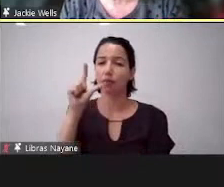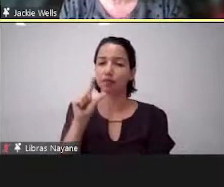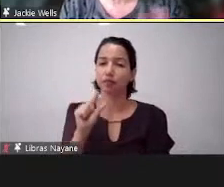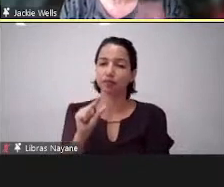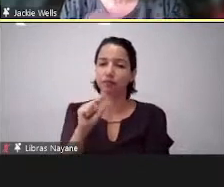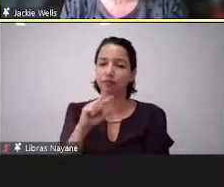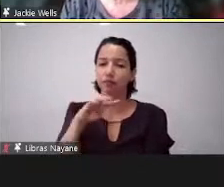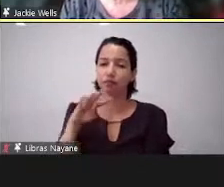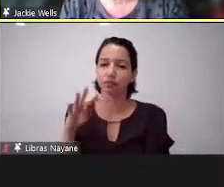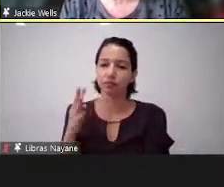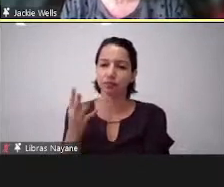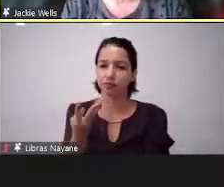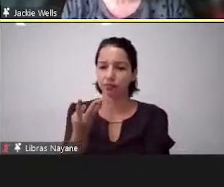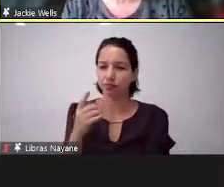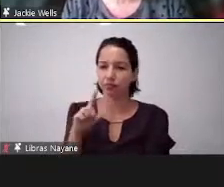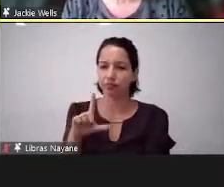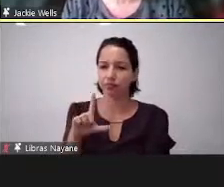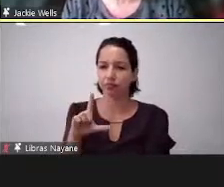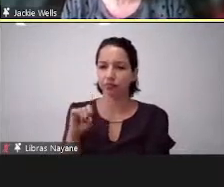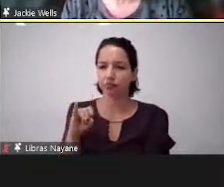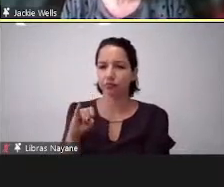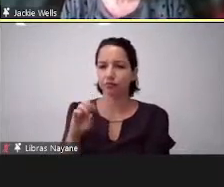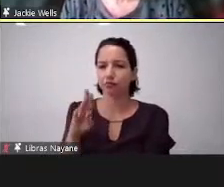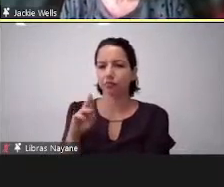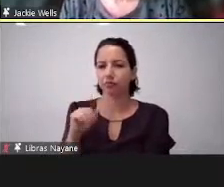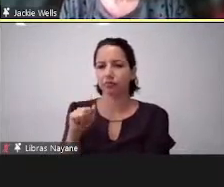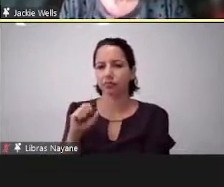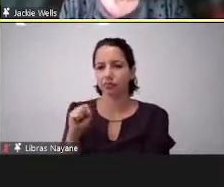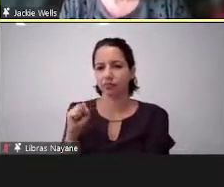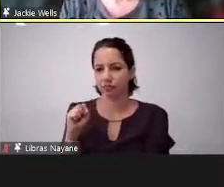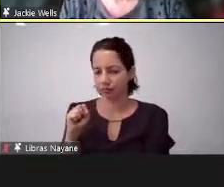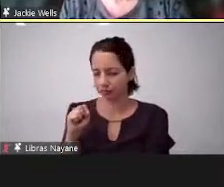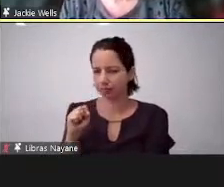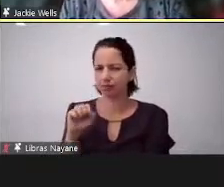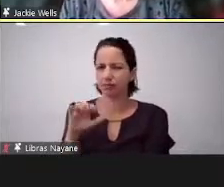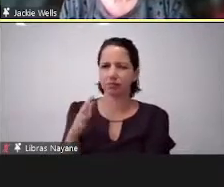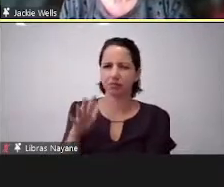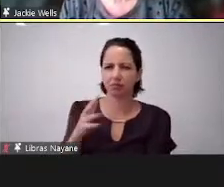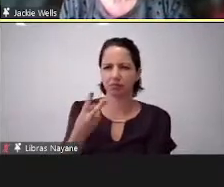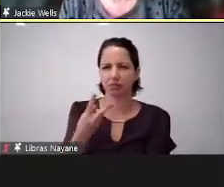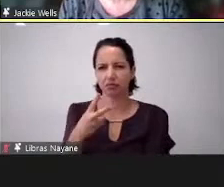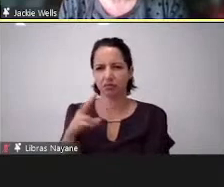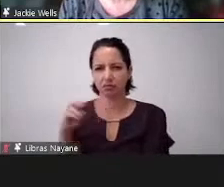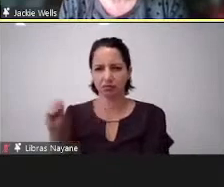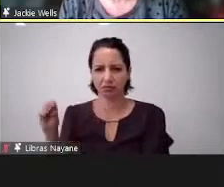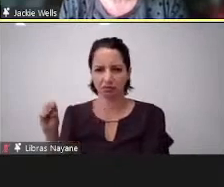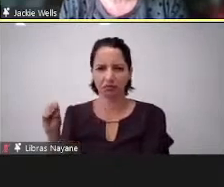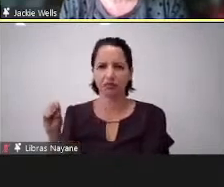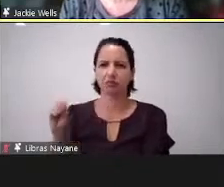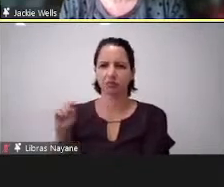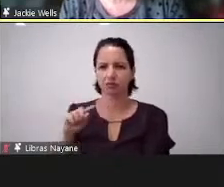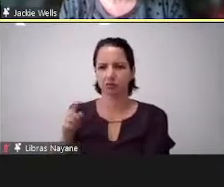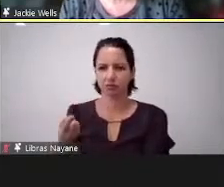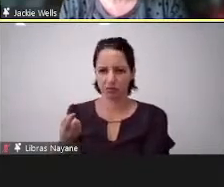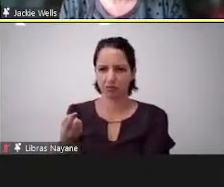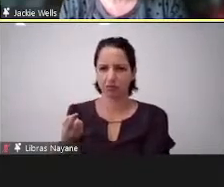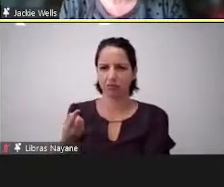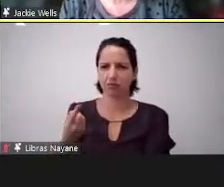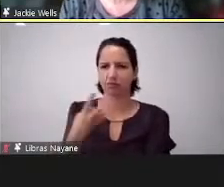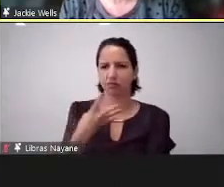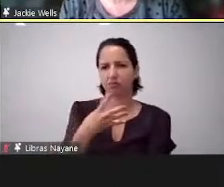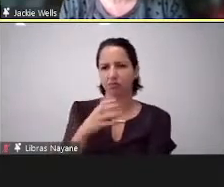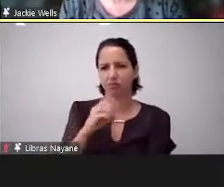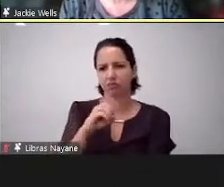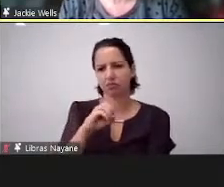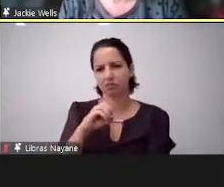between 200,000 and 240,000. And any contributions in excess of that are subject to a tax charge. So you